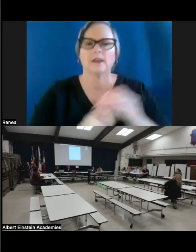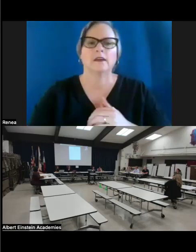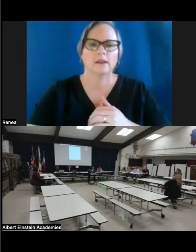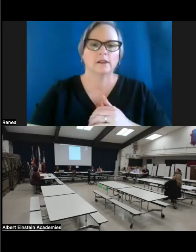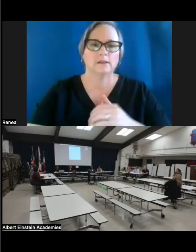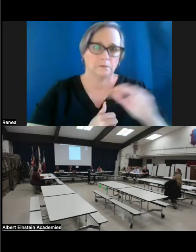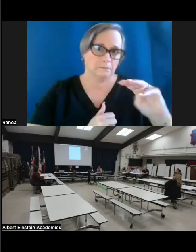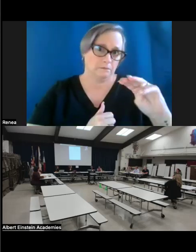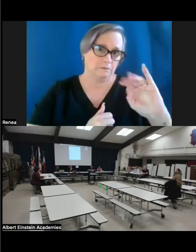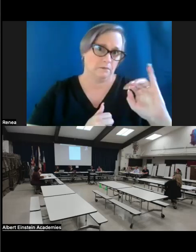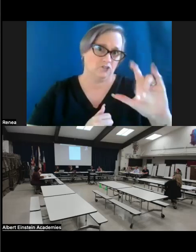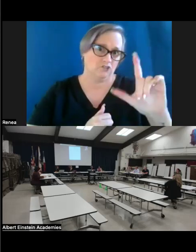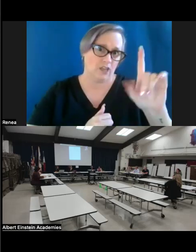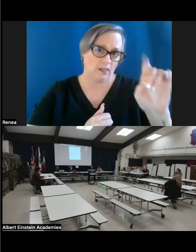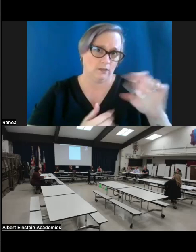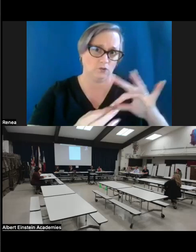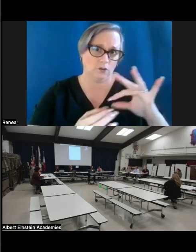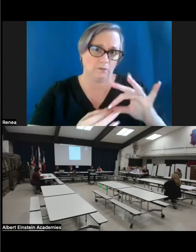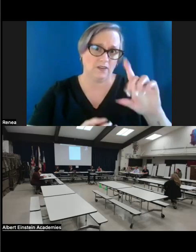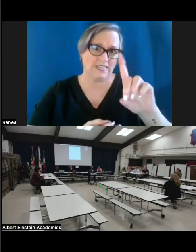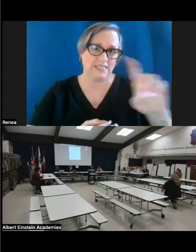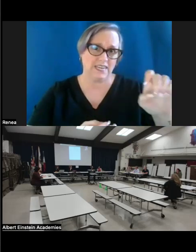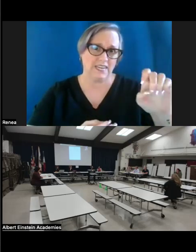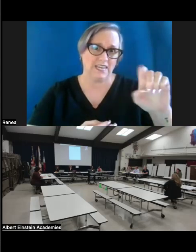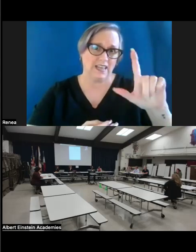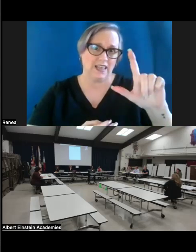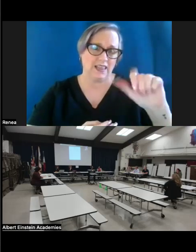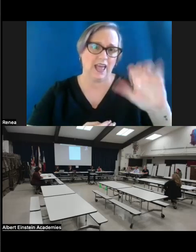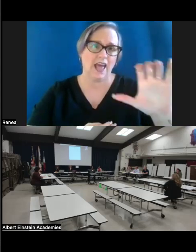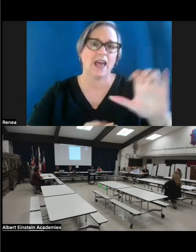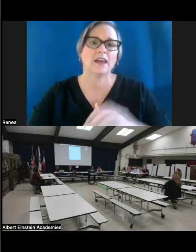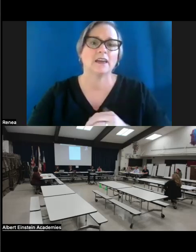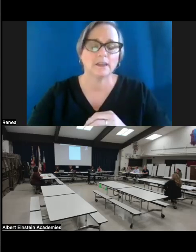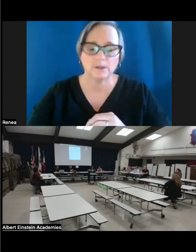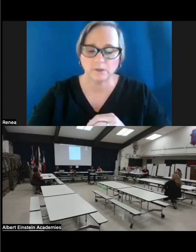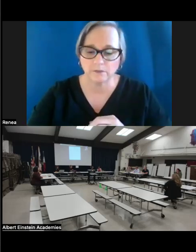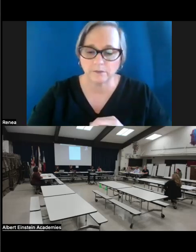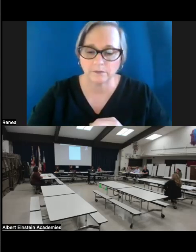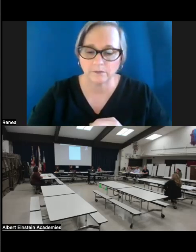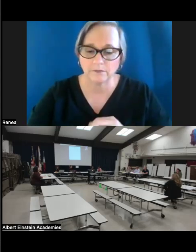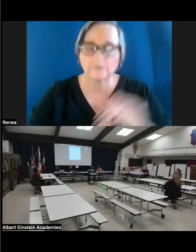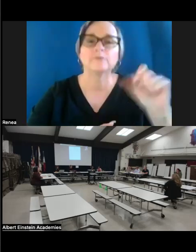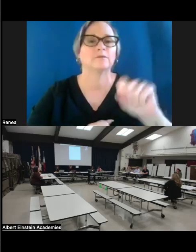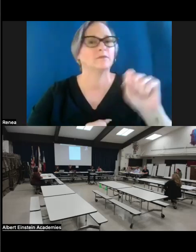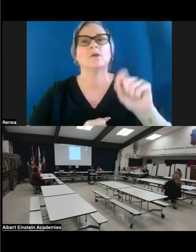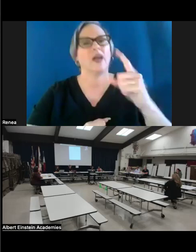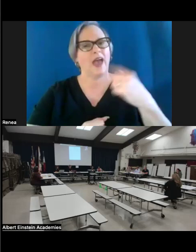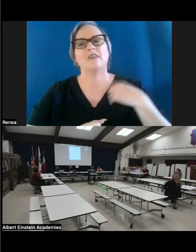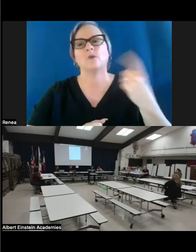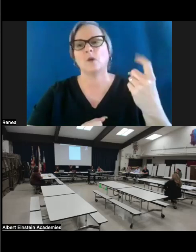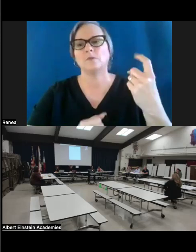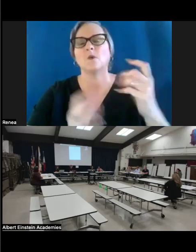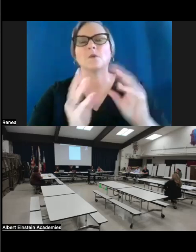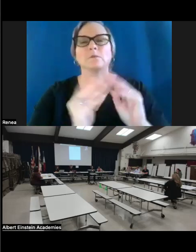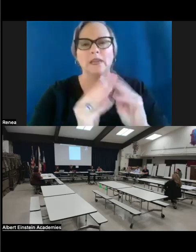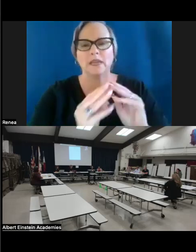to anything? Yeah, I'll just share that we do have one last meeting, but that's our reflection meeting, that's sort